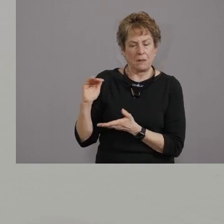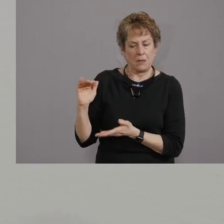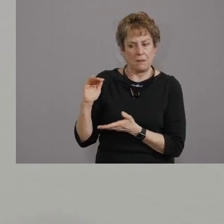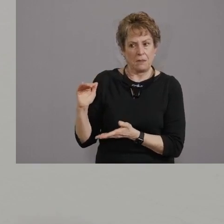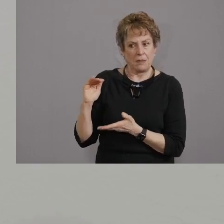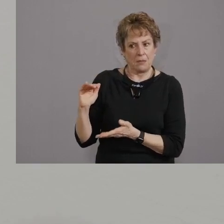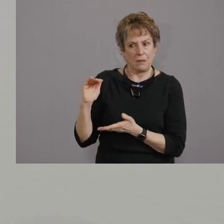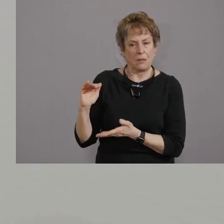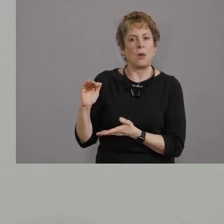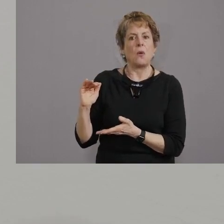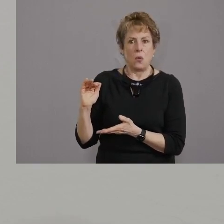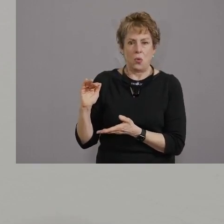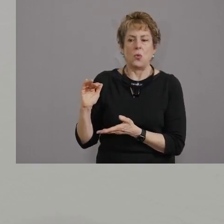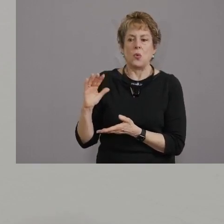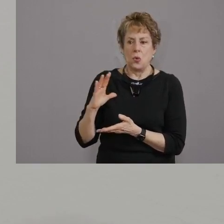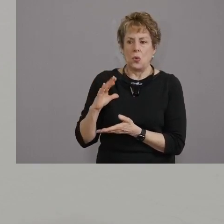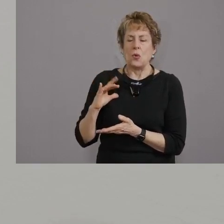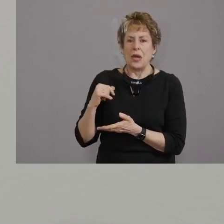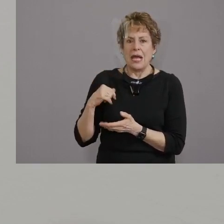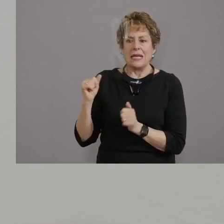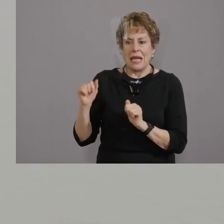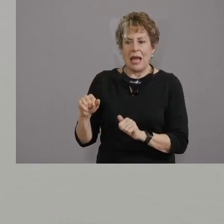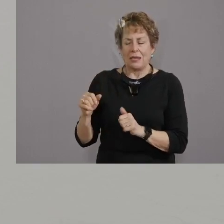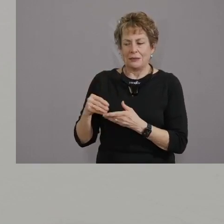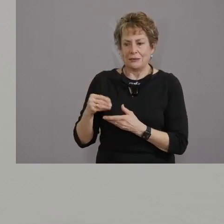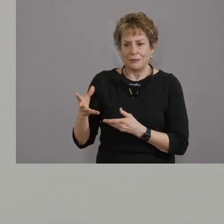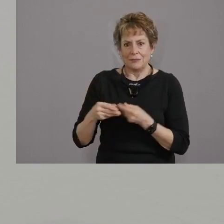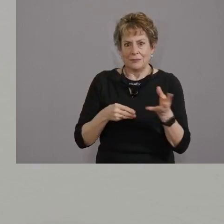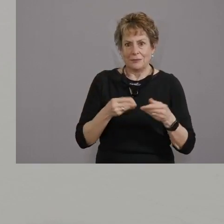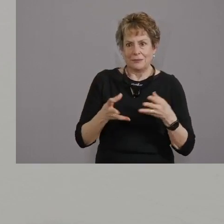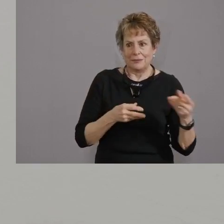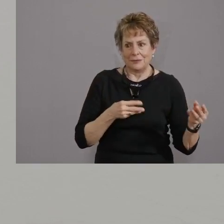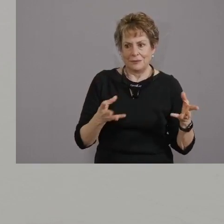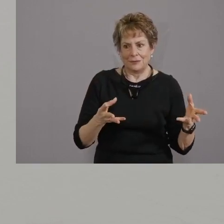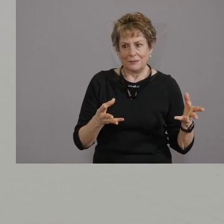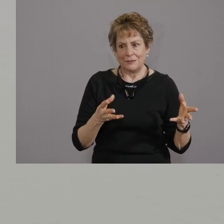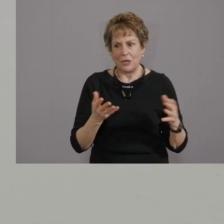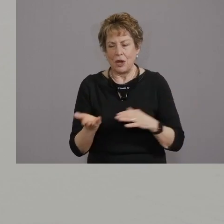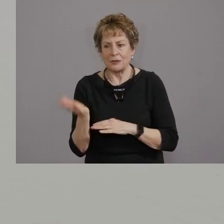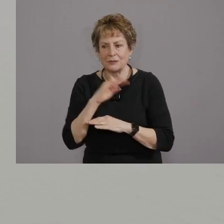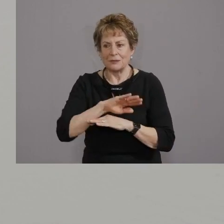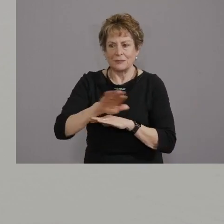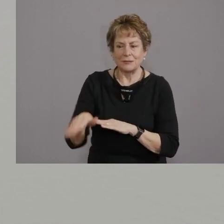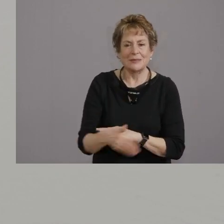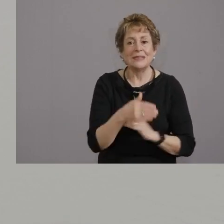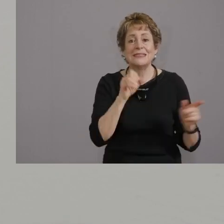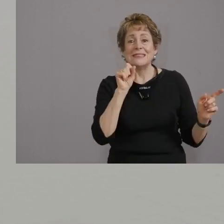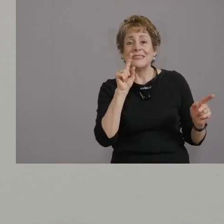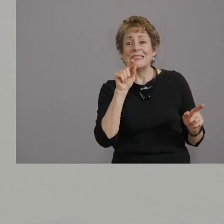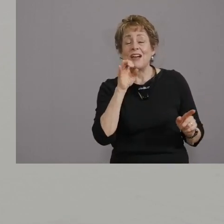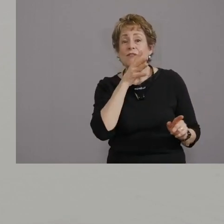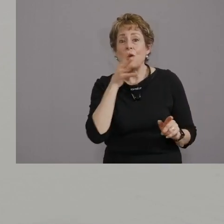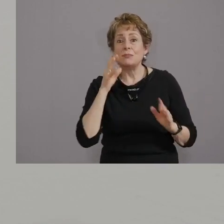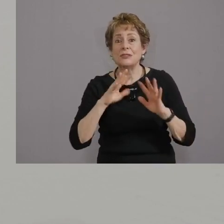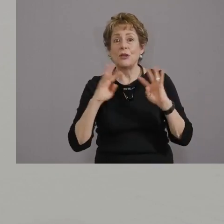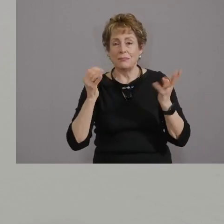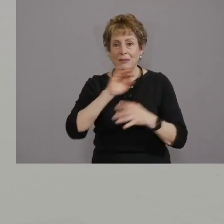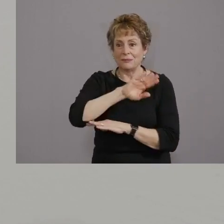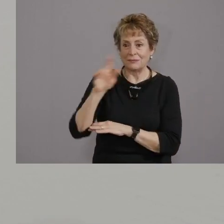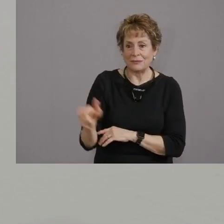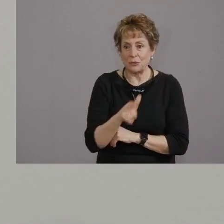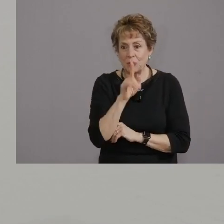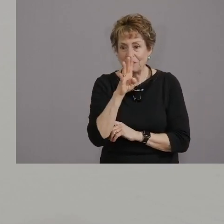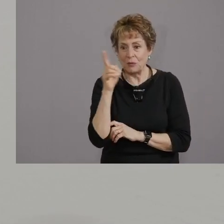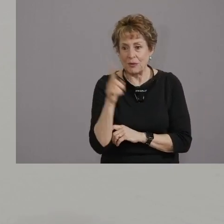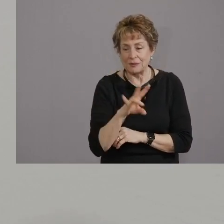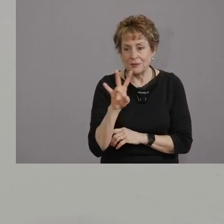able to continue providing, you know, the 24/7 at State Farm, at our Phoenix Municipal site, and continue to get it out